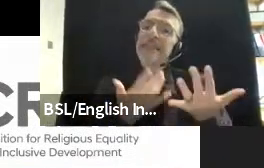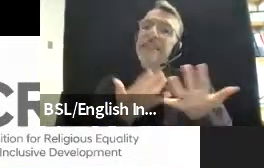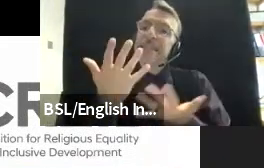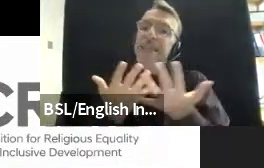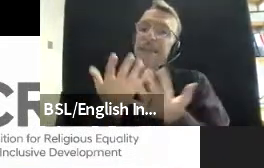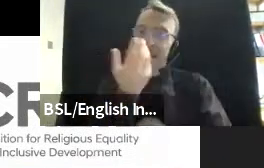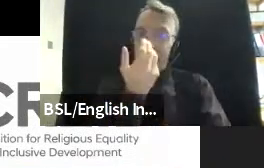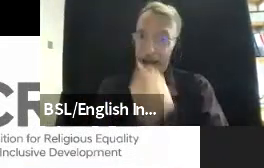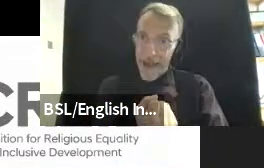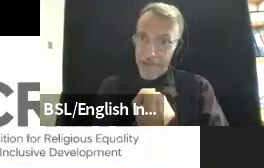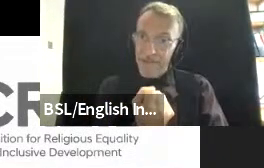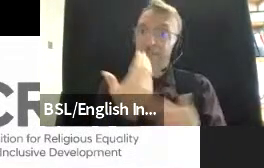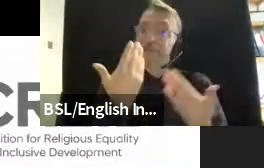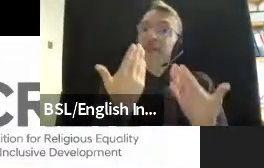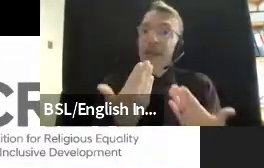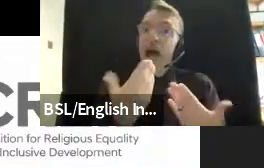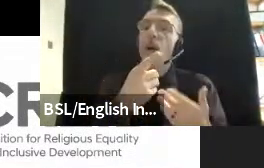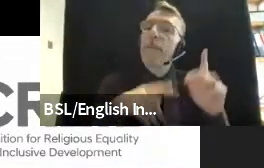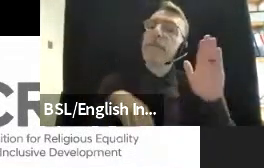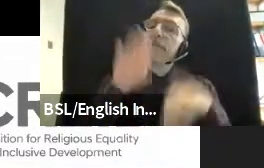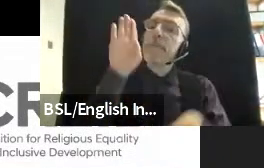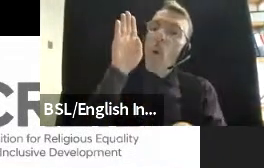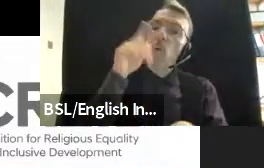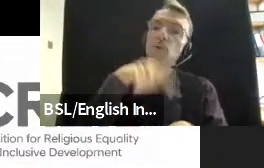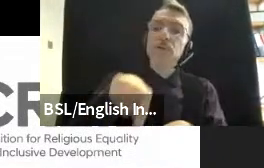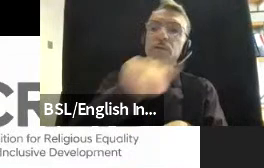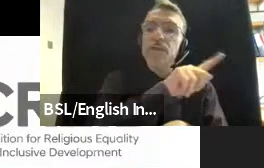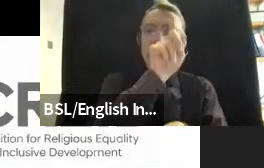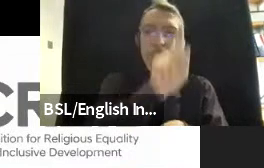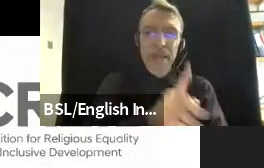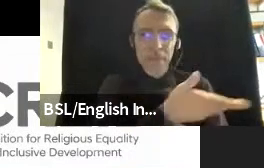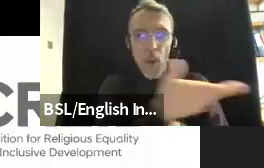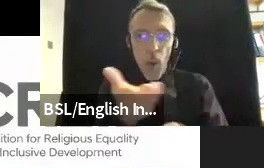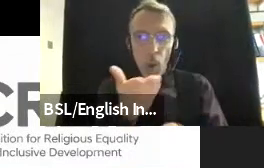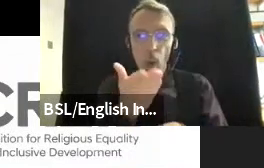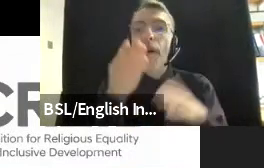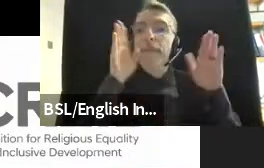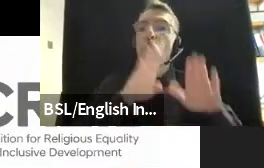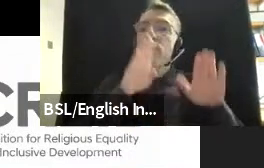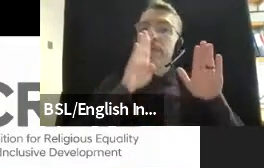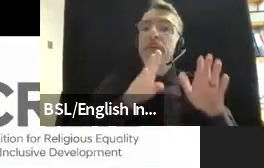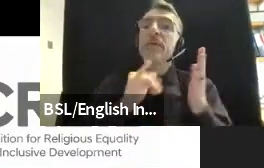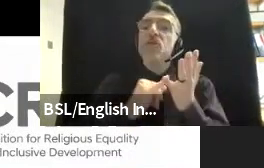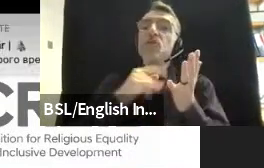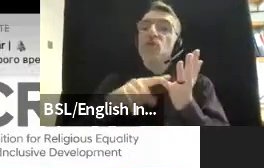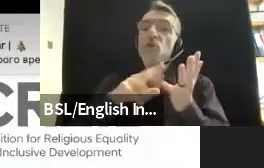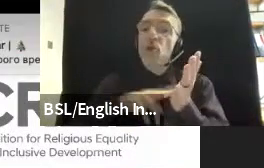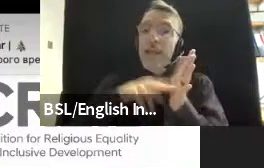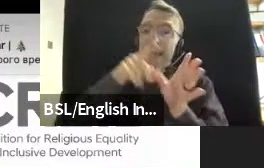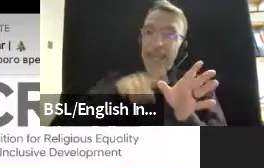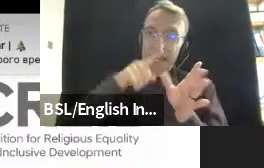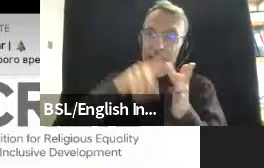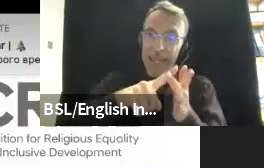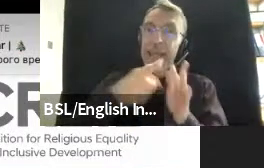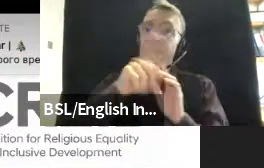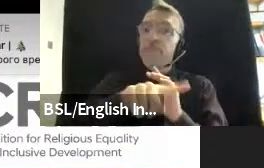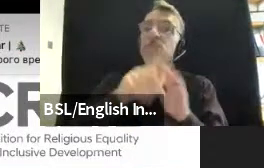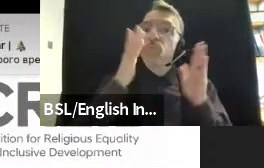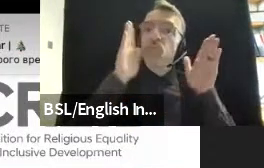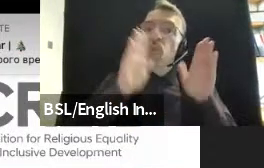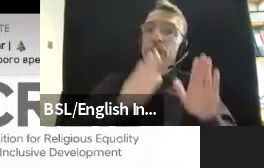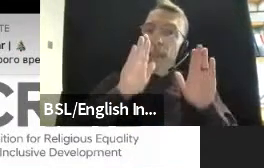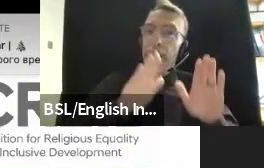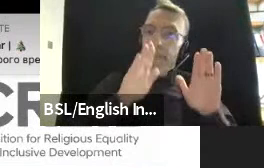a majority of the population in Uzbekistan is Muslim, of Sunni Muslim, and there are Eastern Orthodox